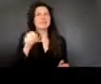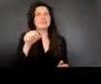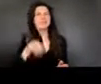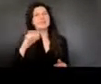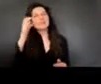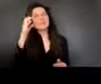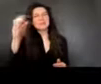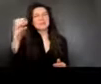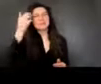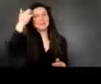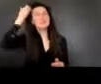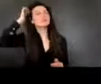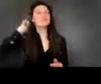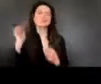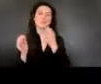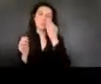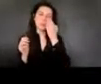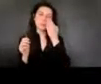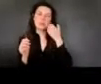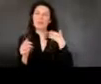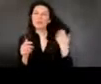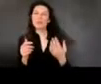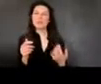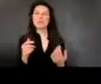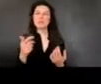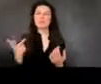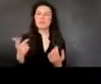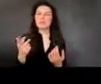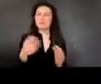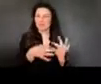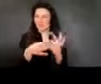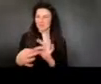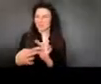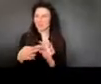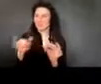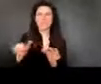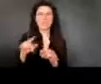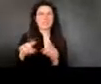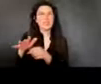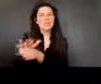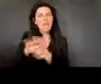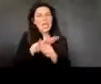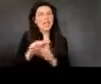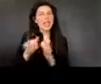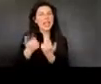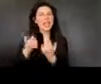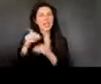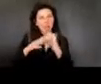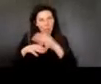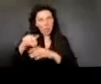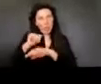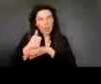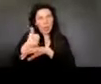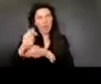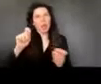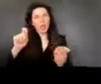like the way these sites were like built up over time to changing demands. I mean, you go there now and you